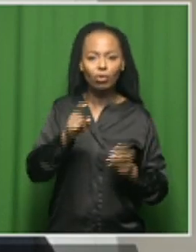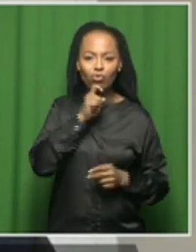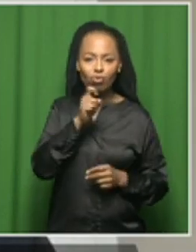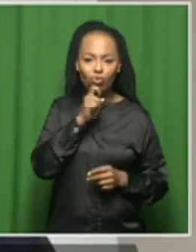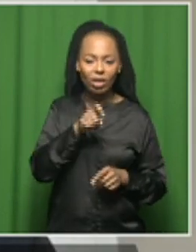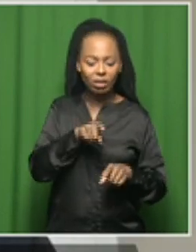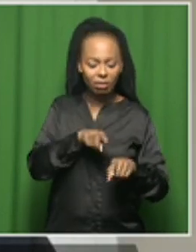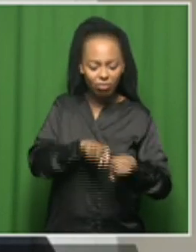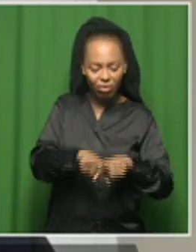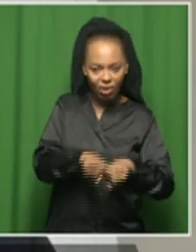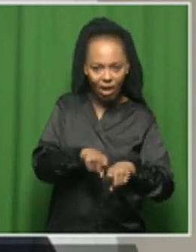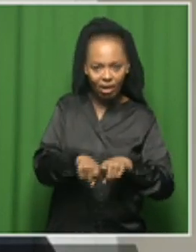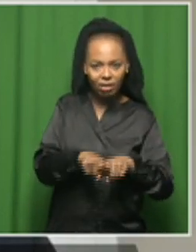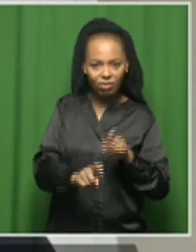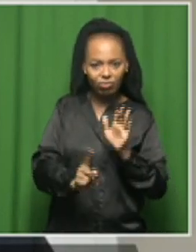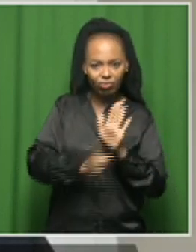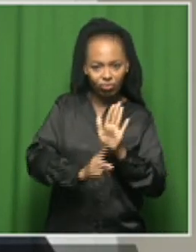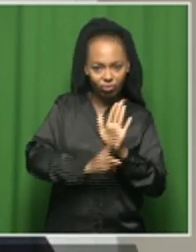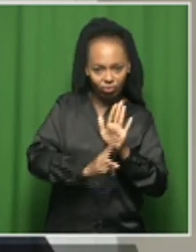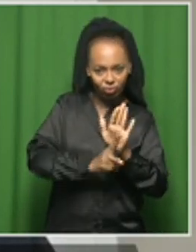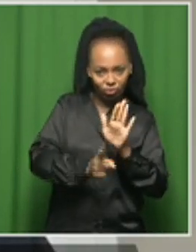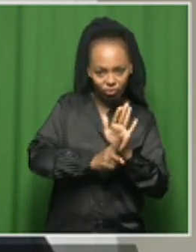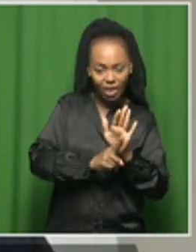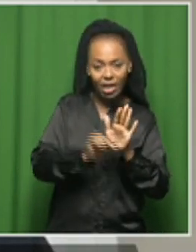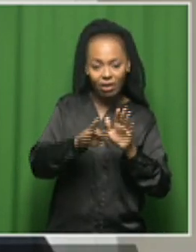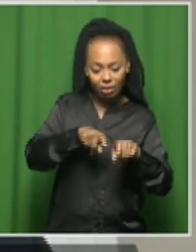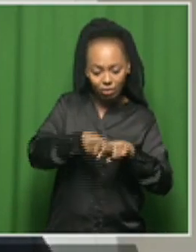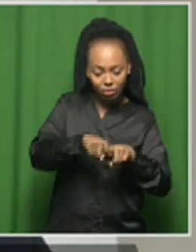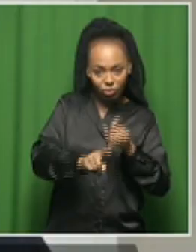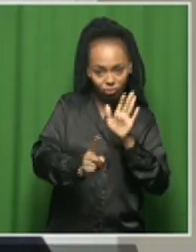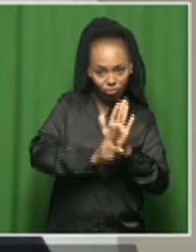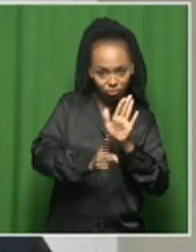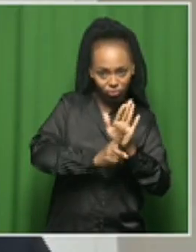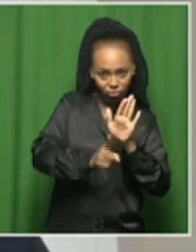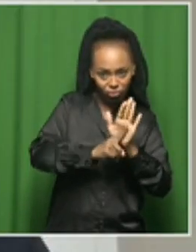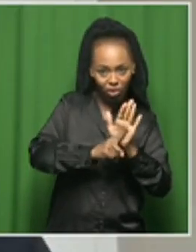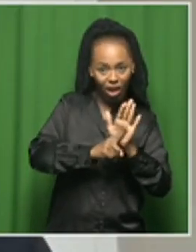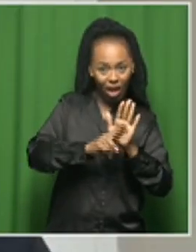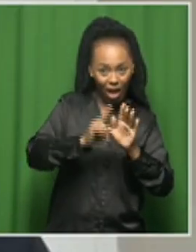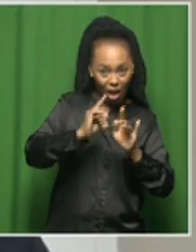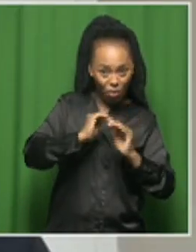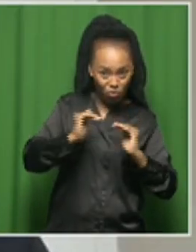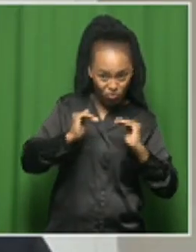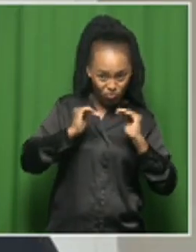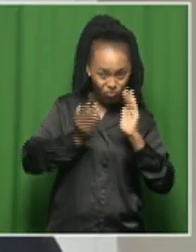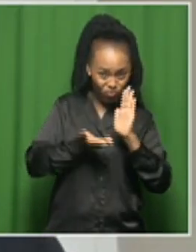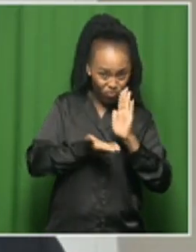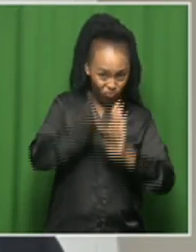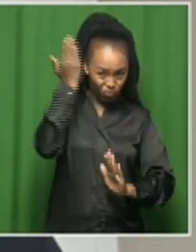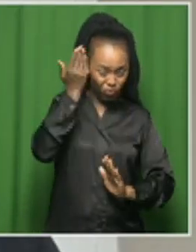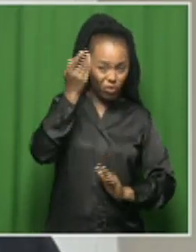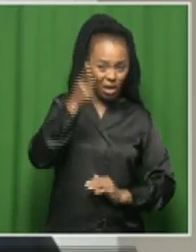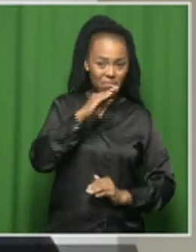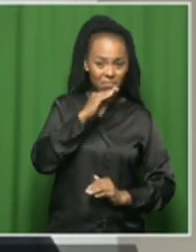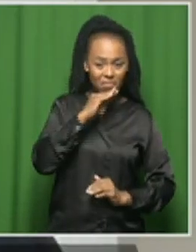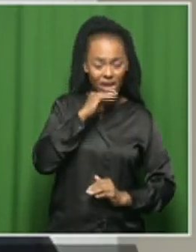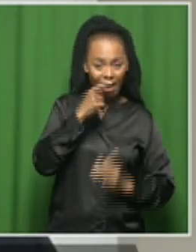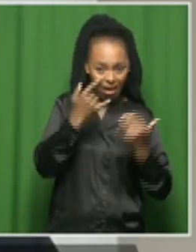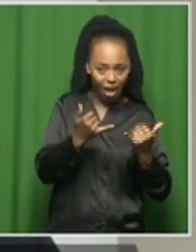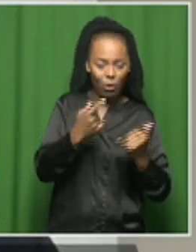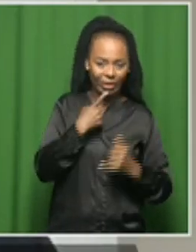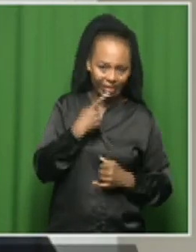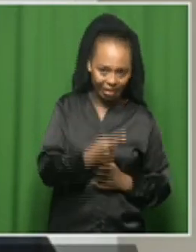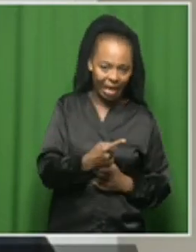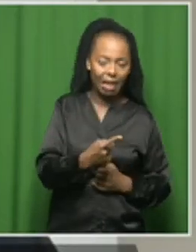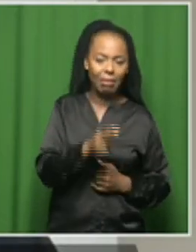acid. And if your uric acid is high and you have the symptoms, then we say that you have gout. So you have to have